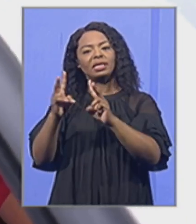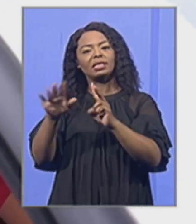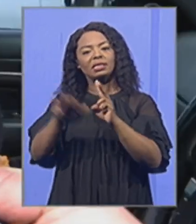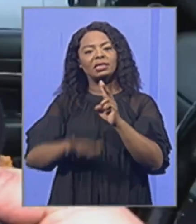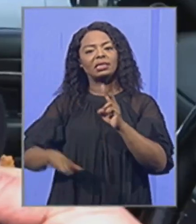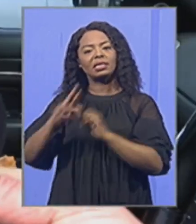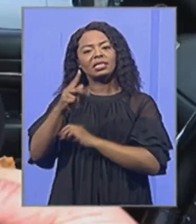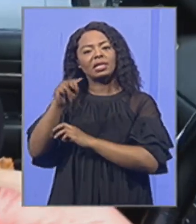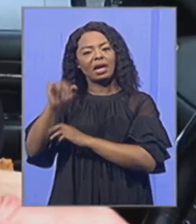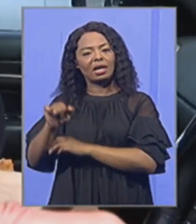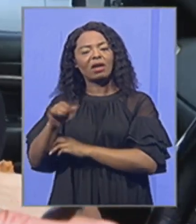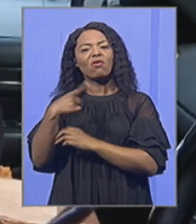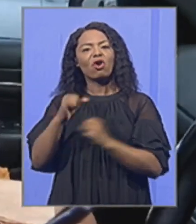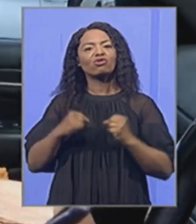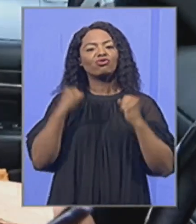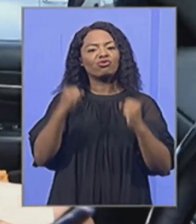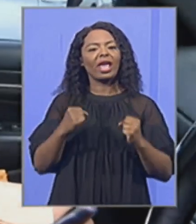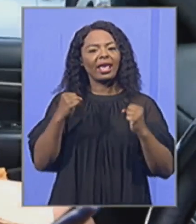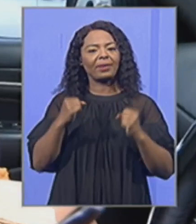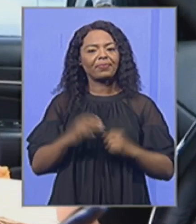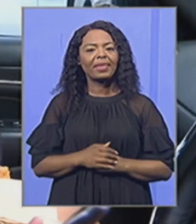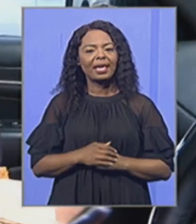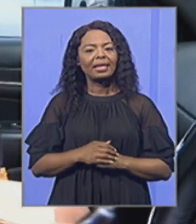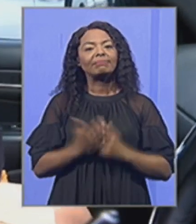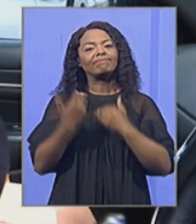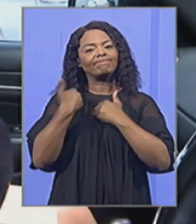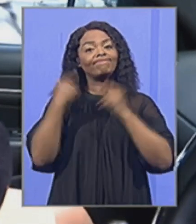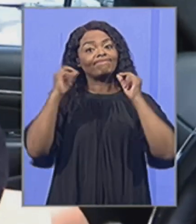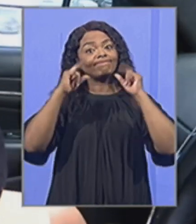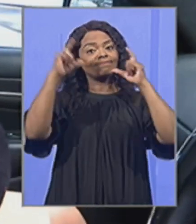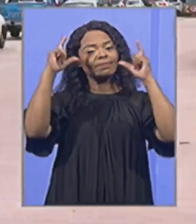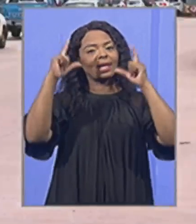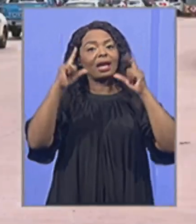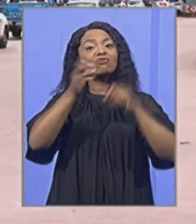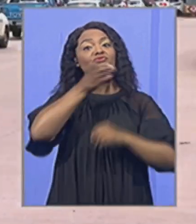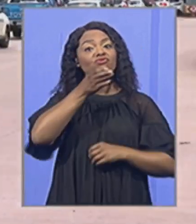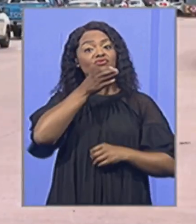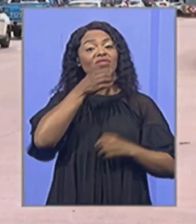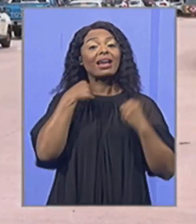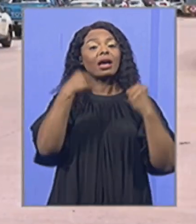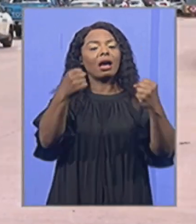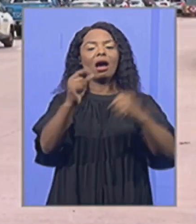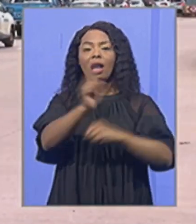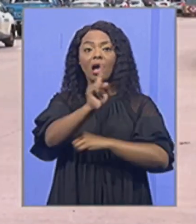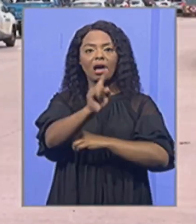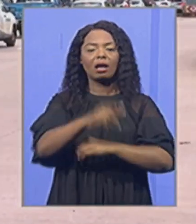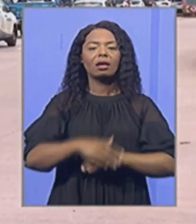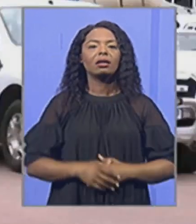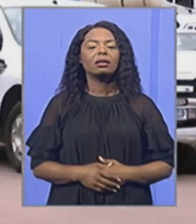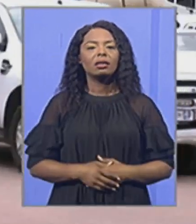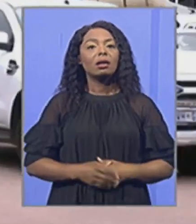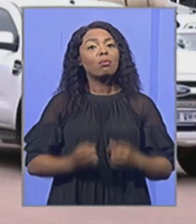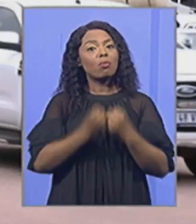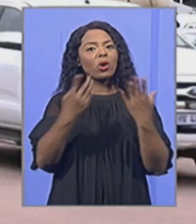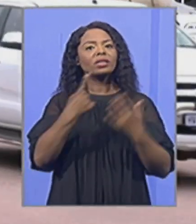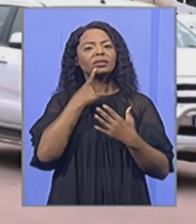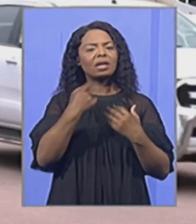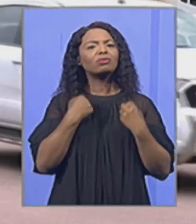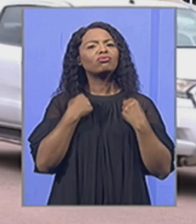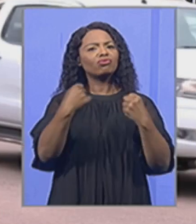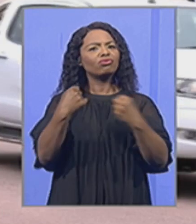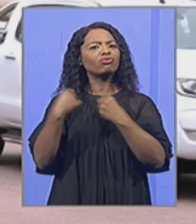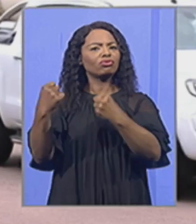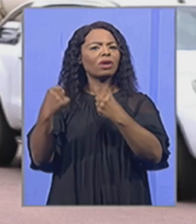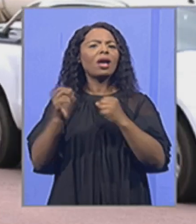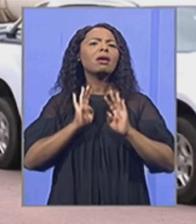ride. Stay alert, be safe, don't drink and drive. Ba laola sephethephethe ba re boholo ba bakganni bo bontsha boitshwaro bo botle le